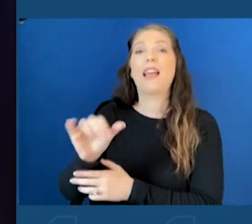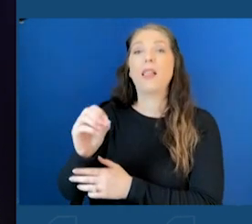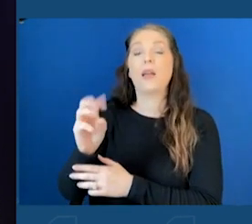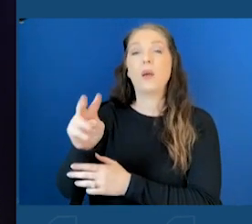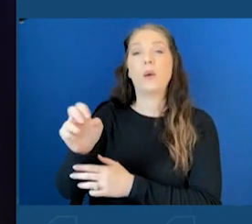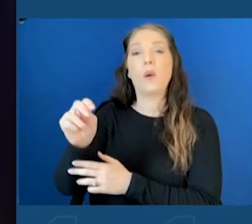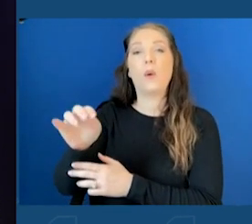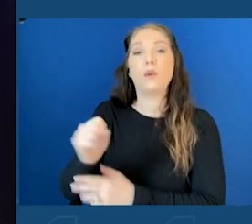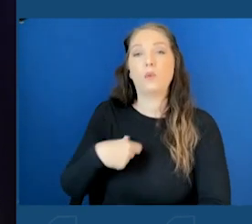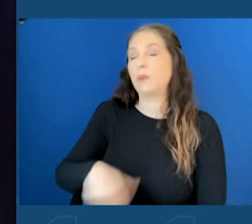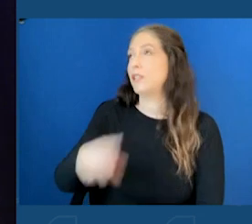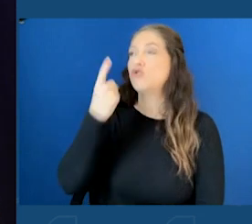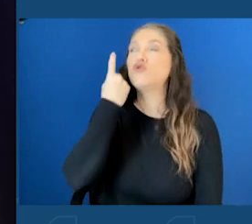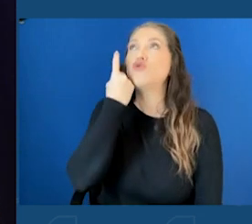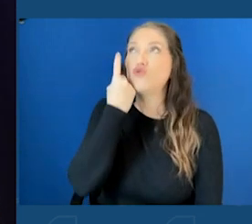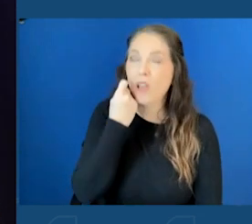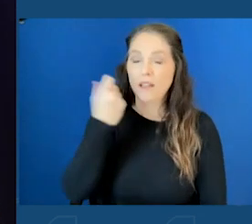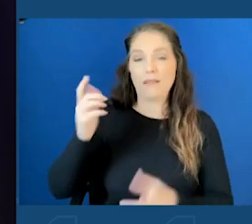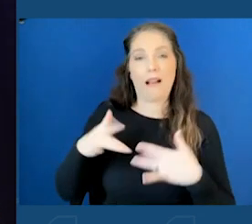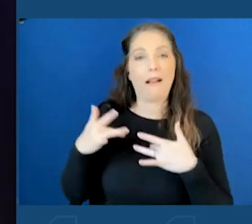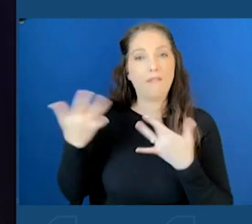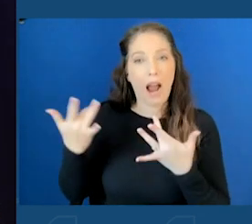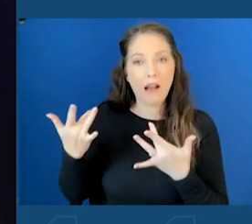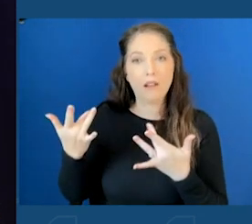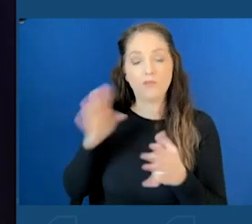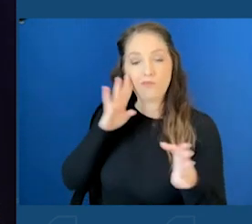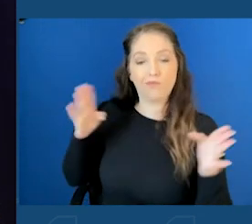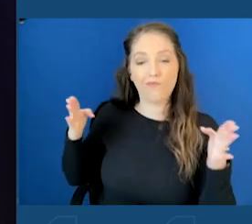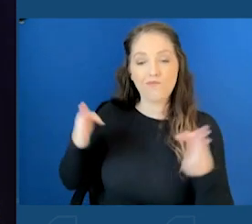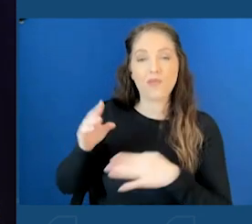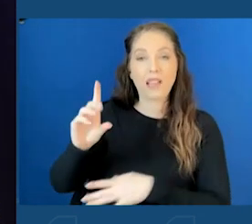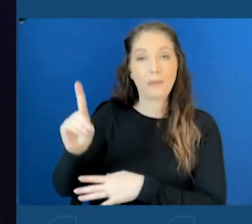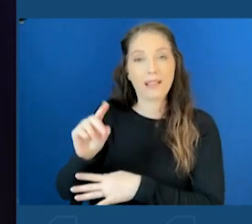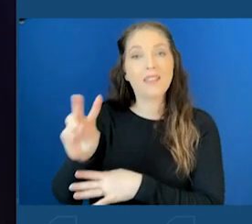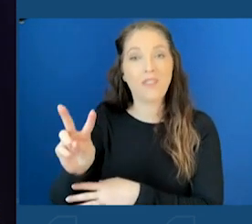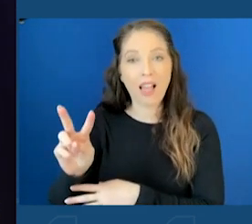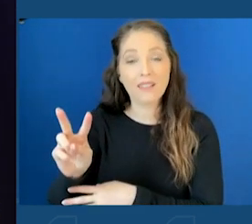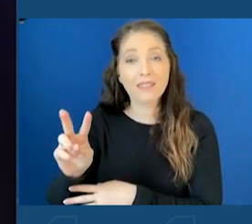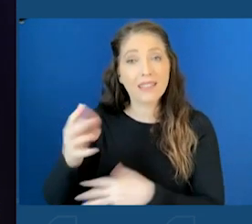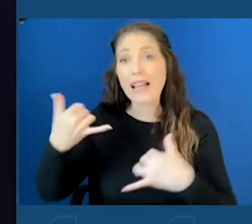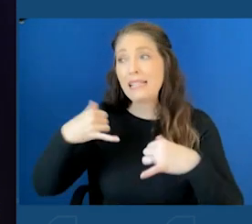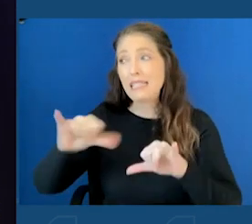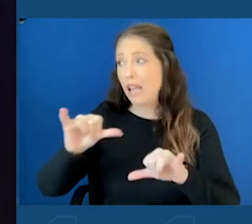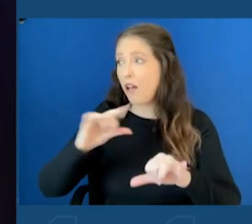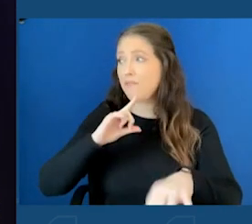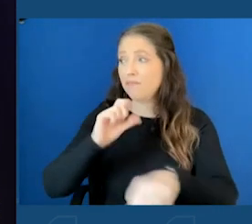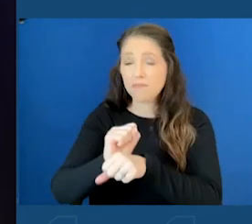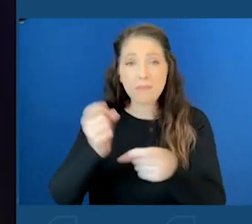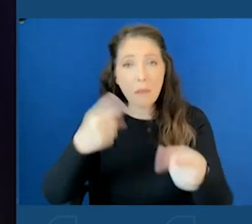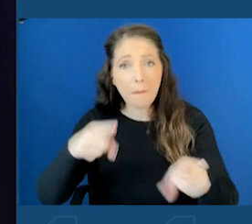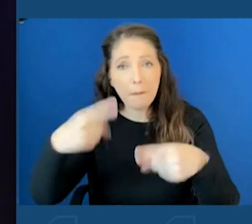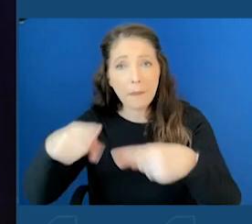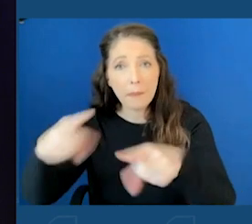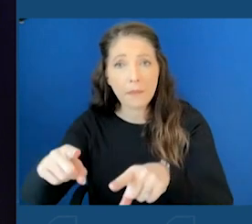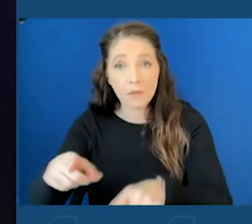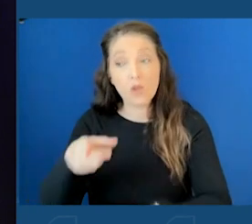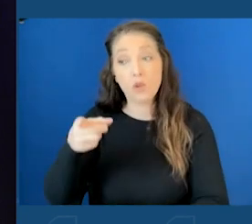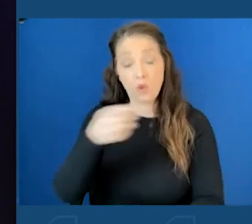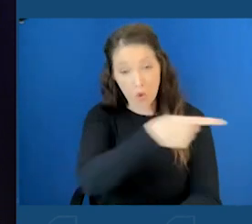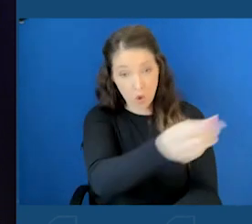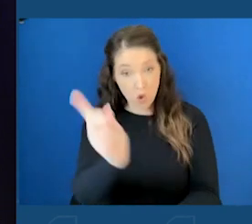event focusing on the fact that domestic violence is still very real, and you're going to recall to many homes,